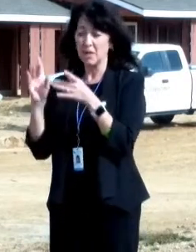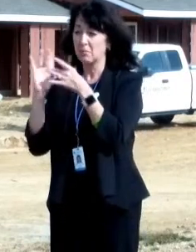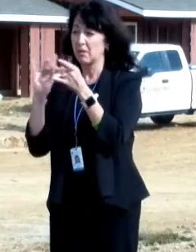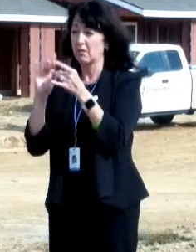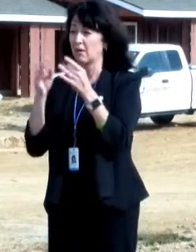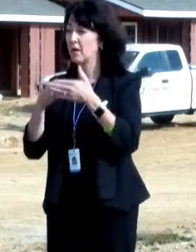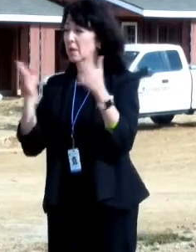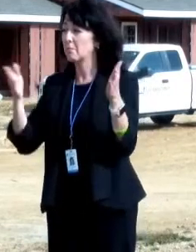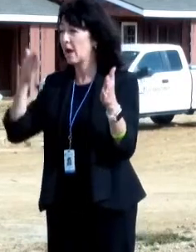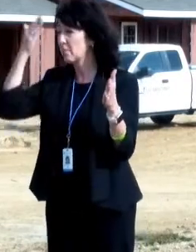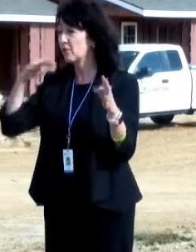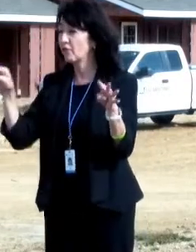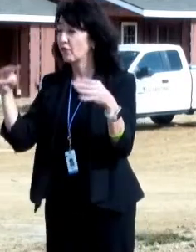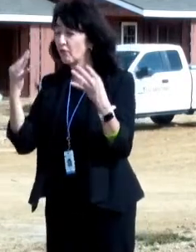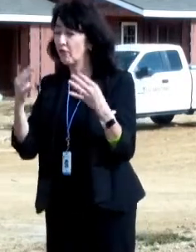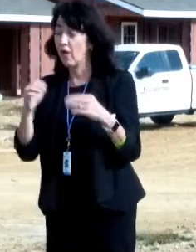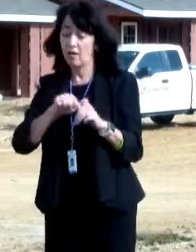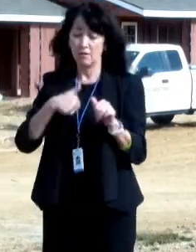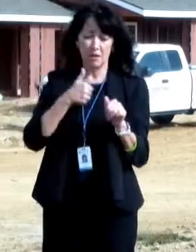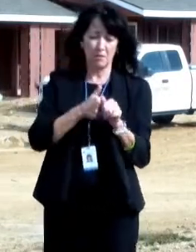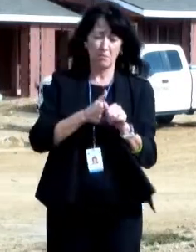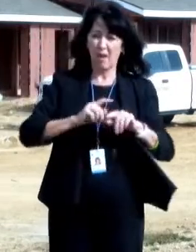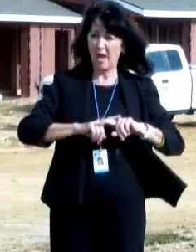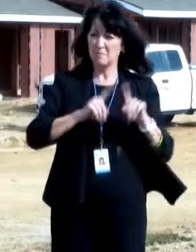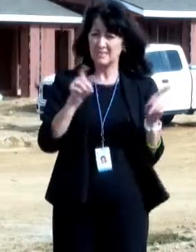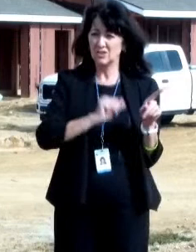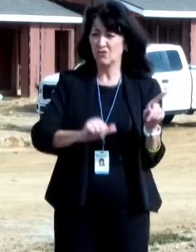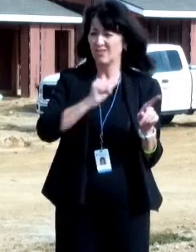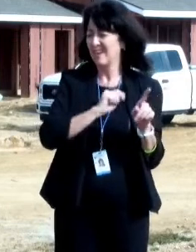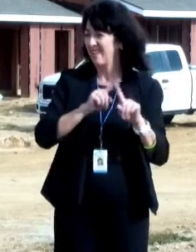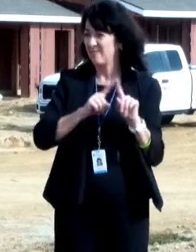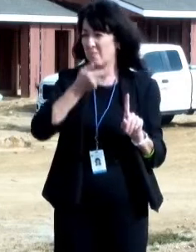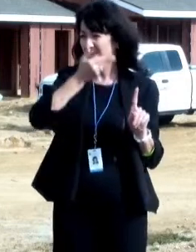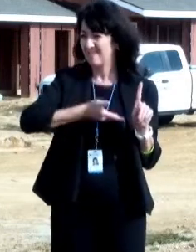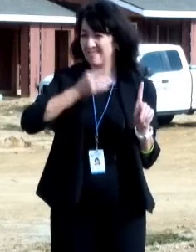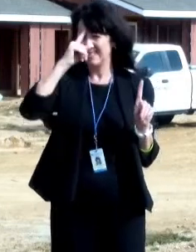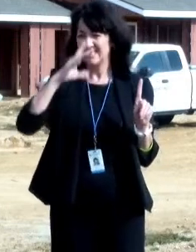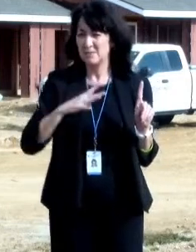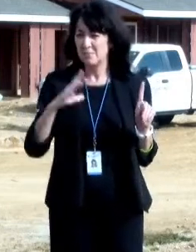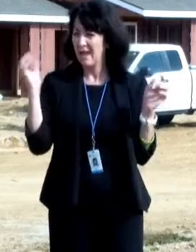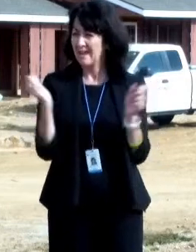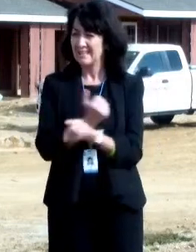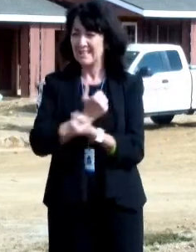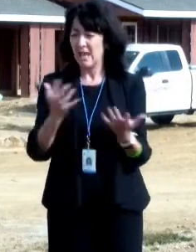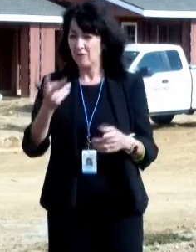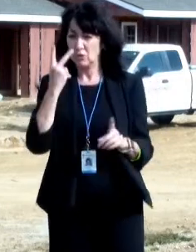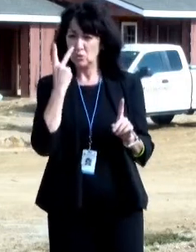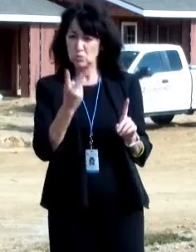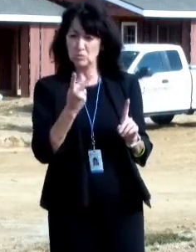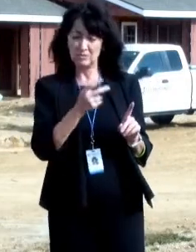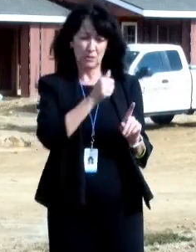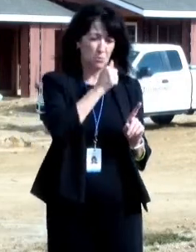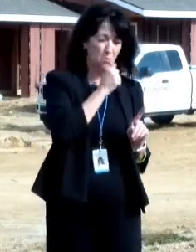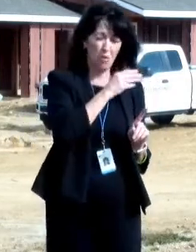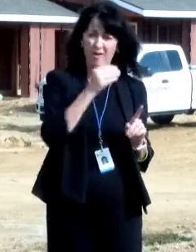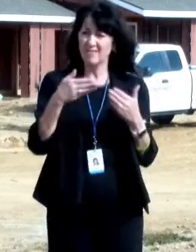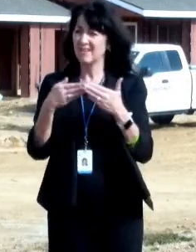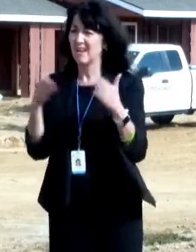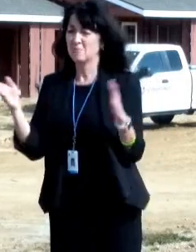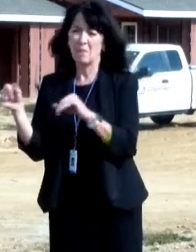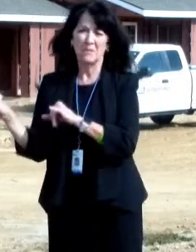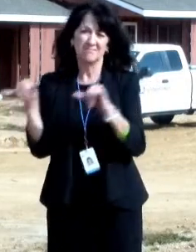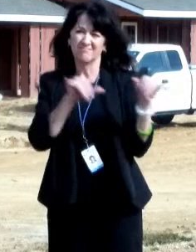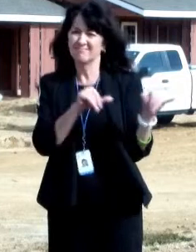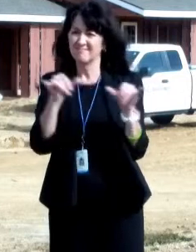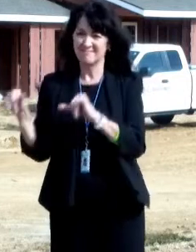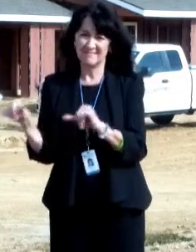closed doors. But let me tell you, this man's heart, everything you see in public, he says behind closed doors, and he is so